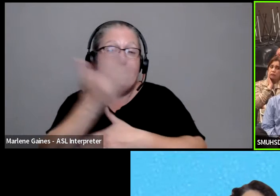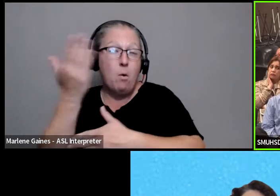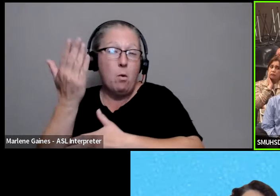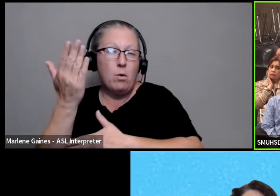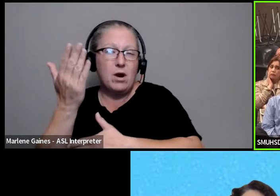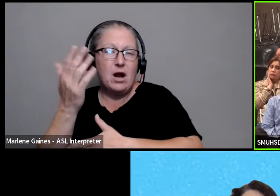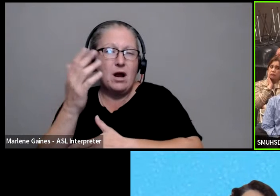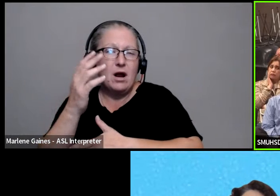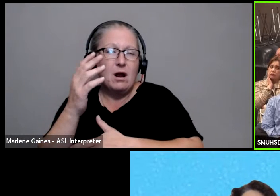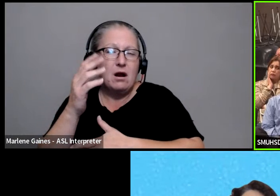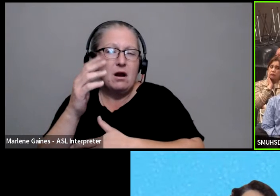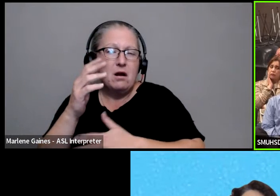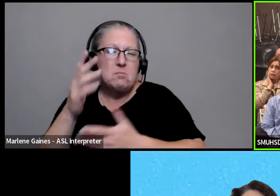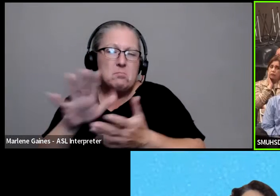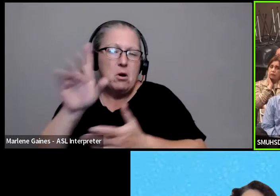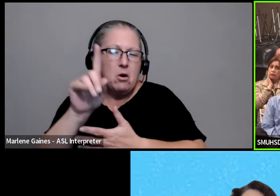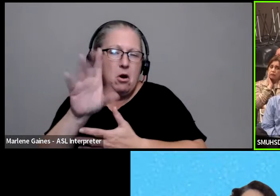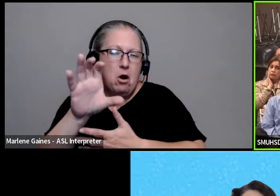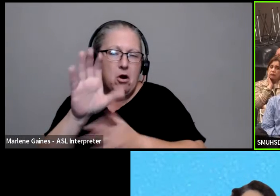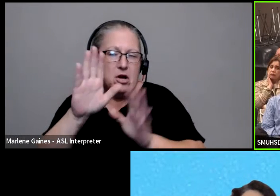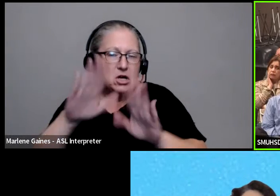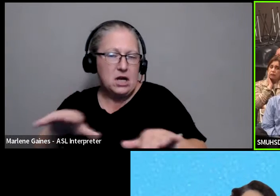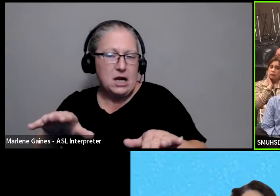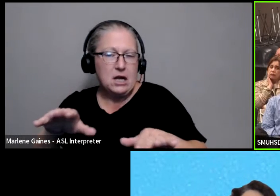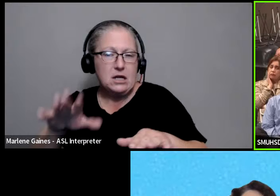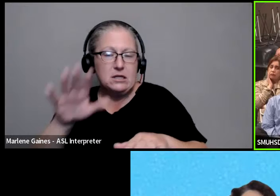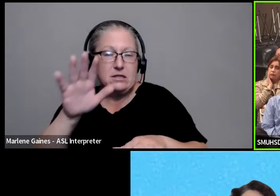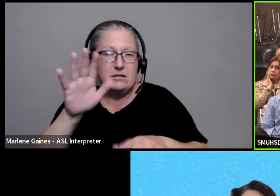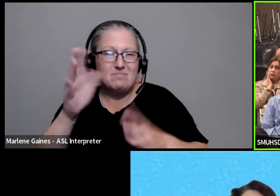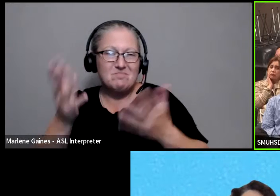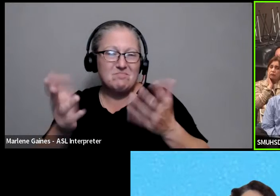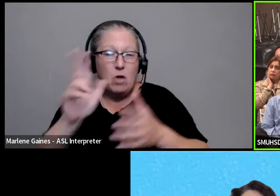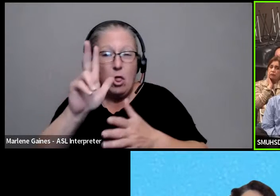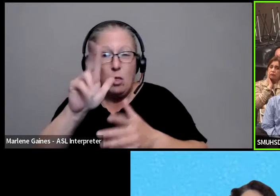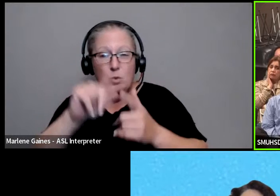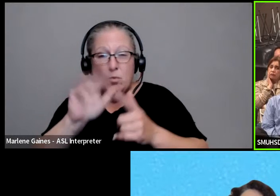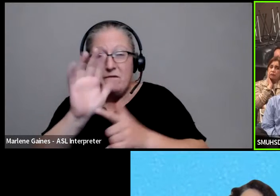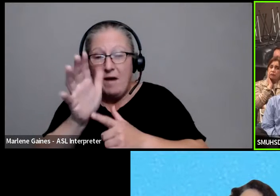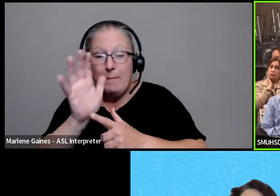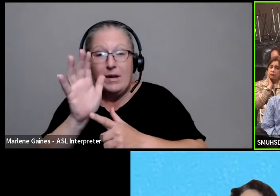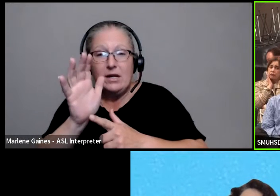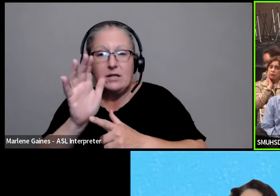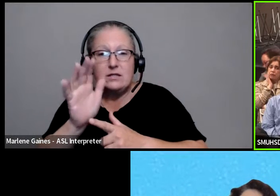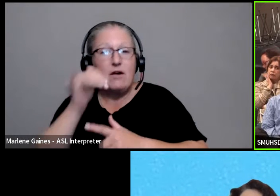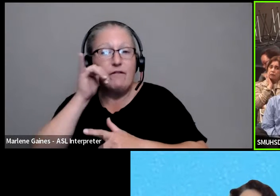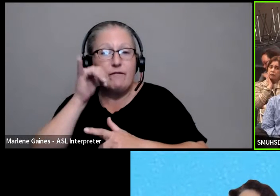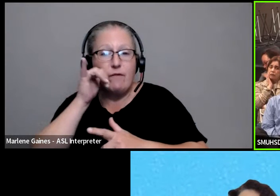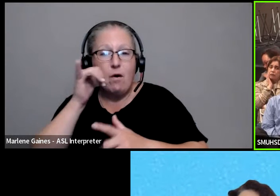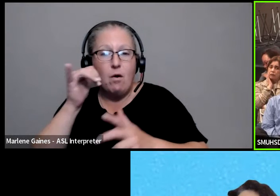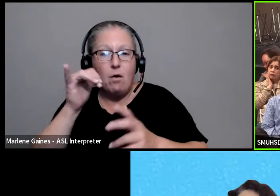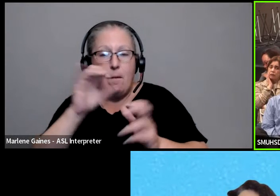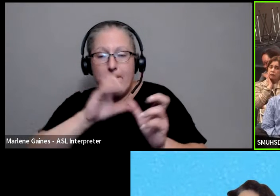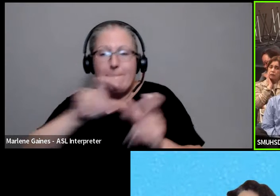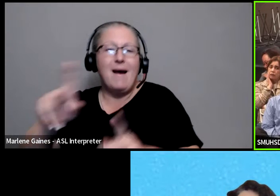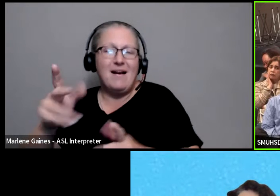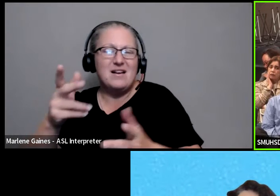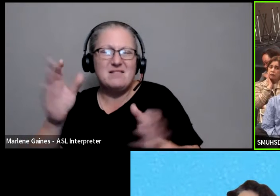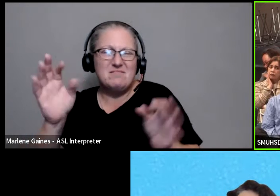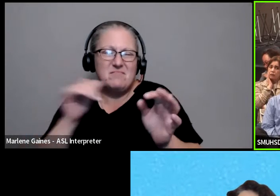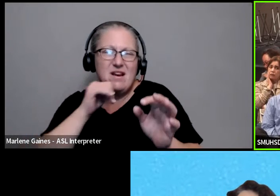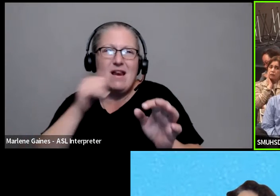get quite as many students. We had about 100 kids, and in a span of about 3 to 5 minutes, we were able to get all the phones back to them. So it wasn't a